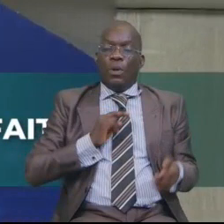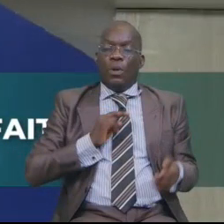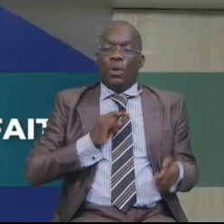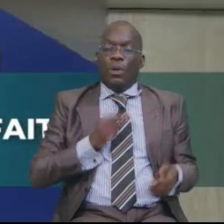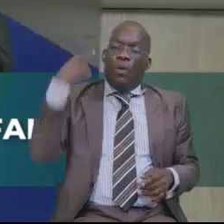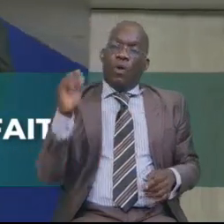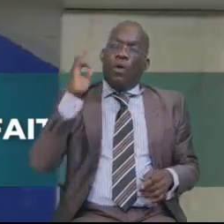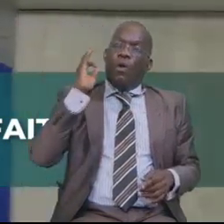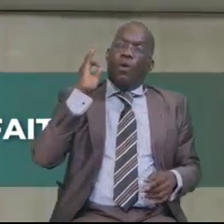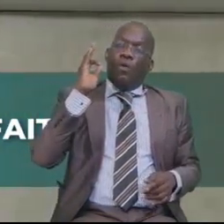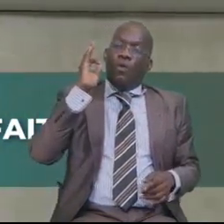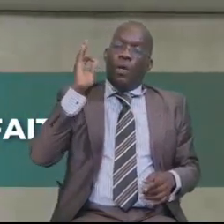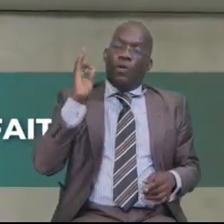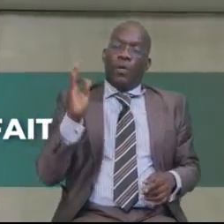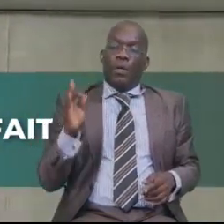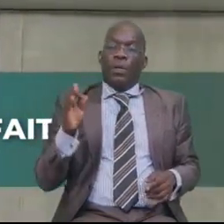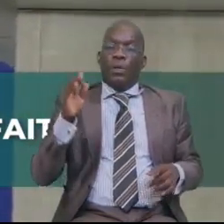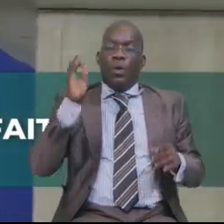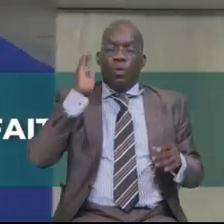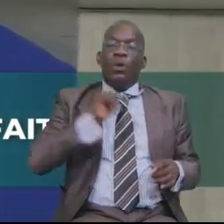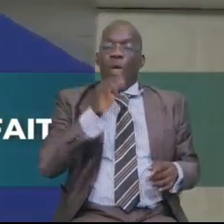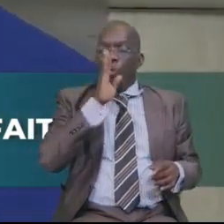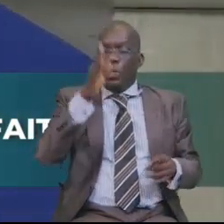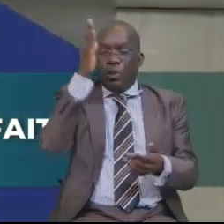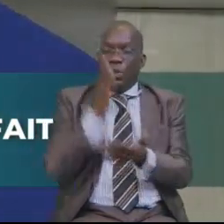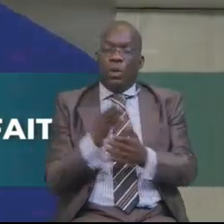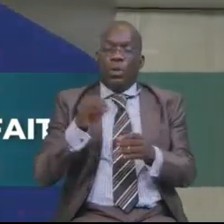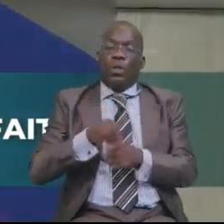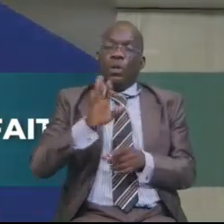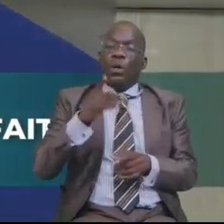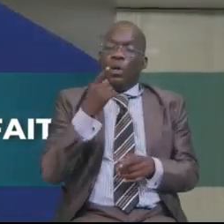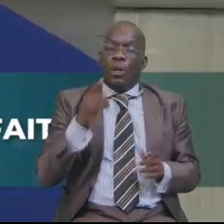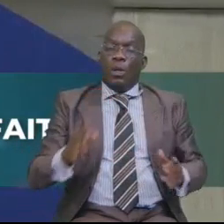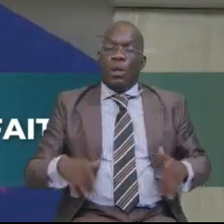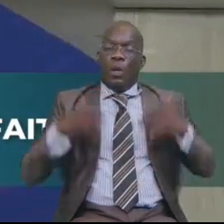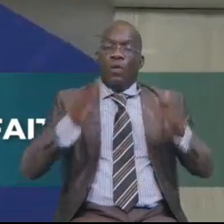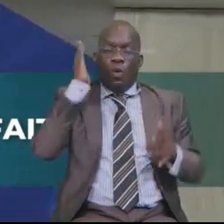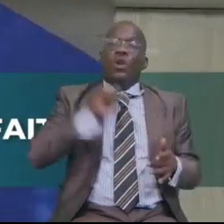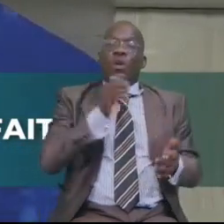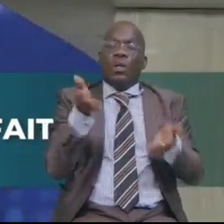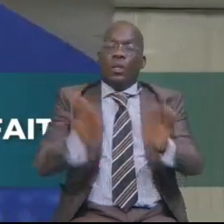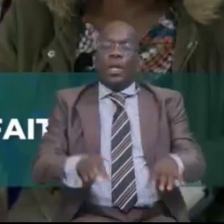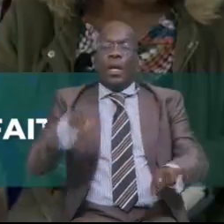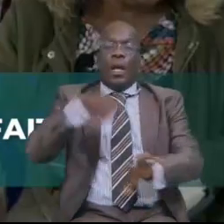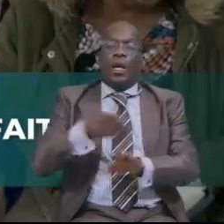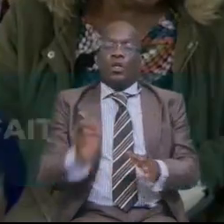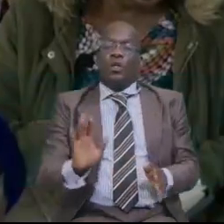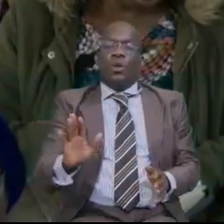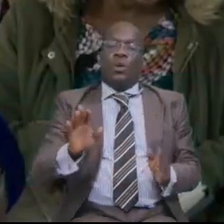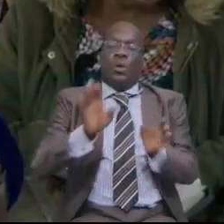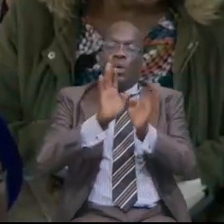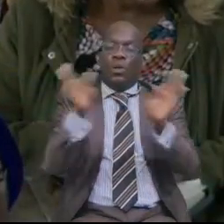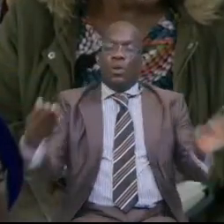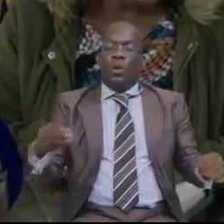evangelism, it will not be stopped in your mouth. It will not die at your doorstep in Jesus' name.